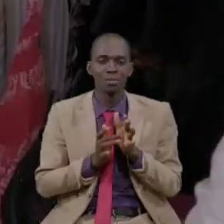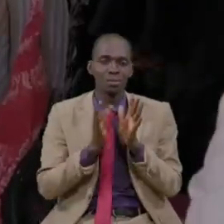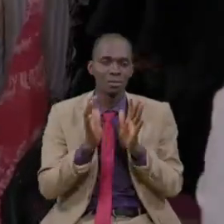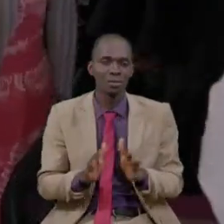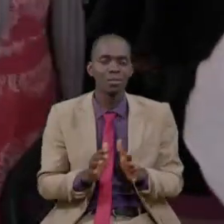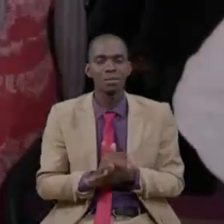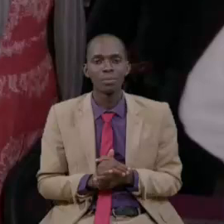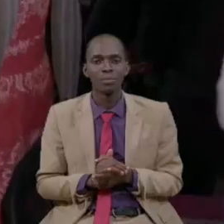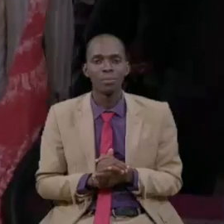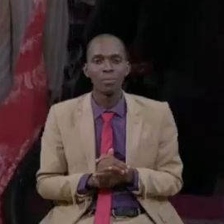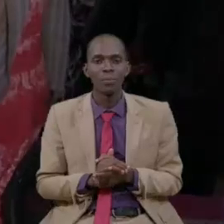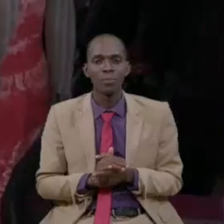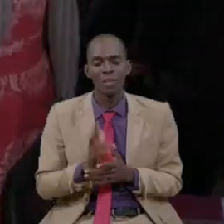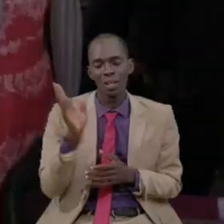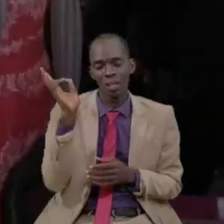Careless in action.